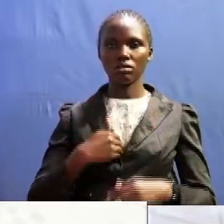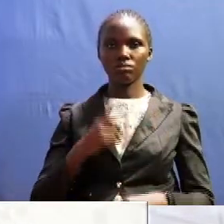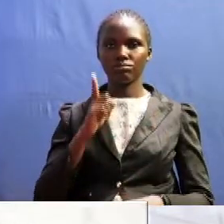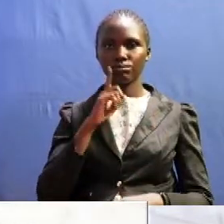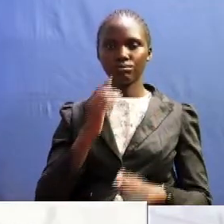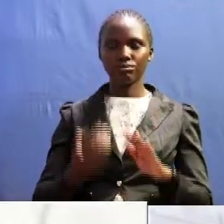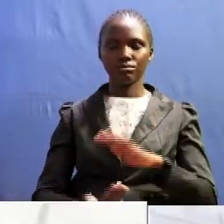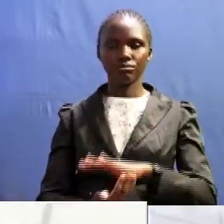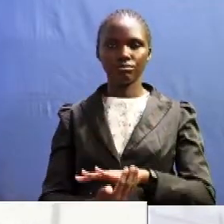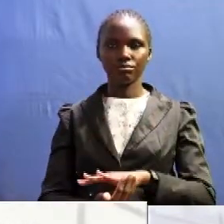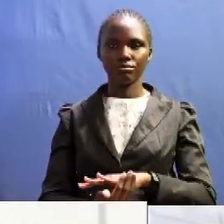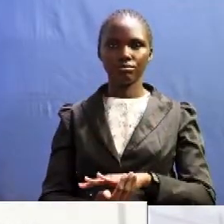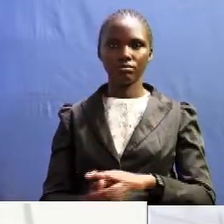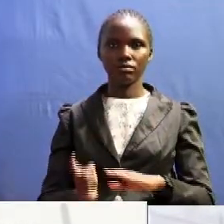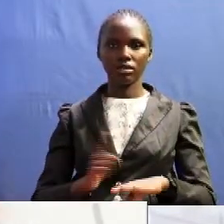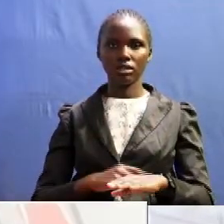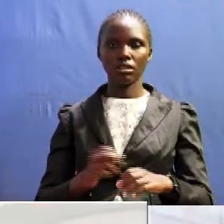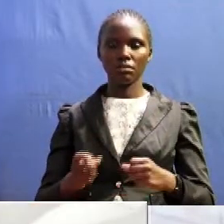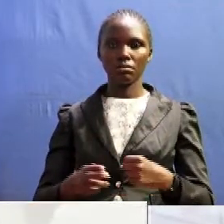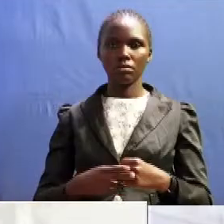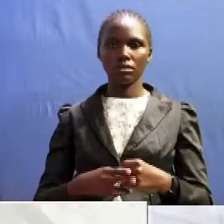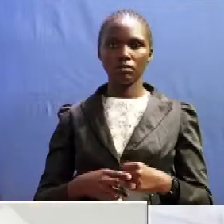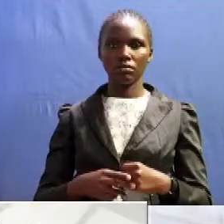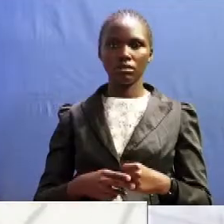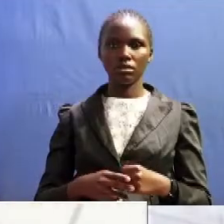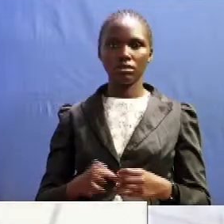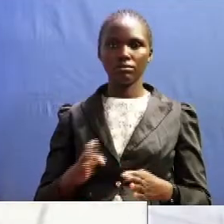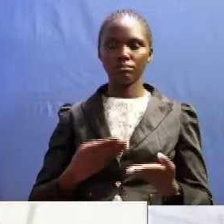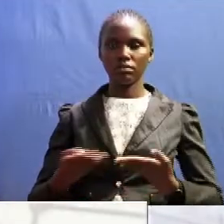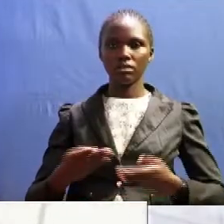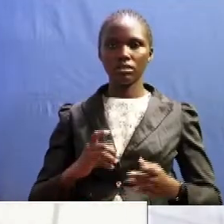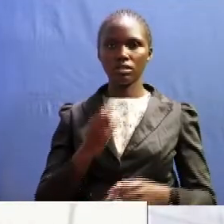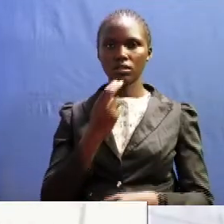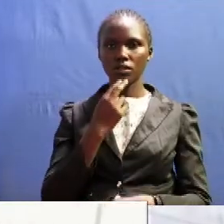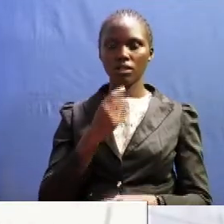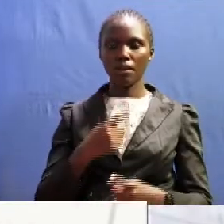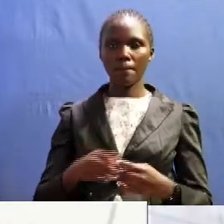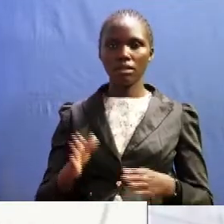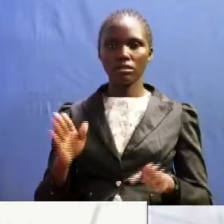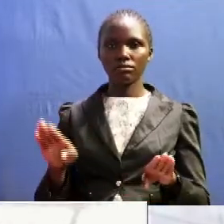very early in the morning from 7 a.m. on Biashara Tuesday. That marks the end